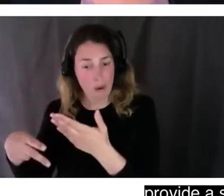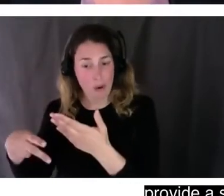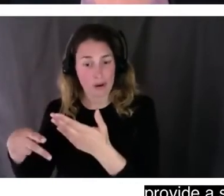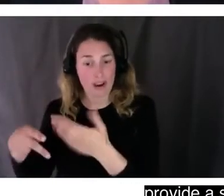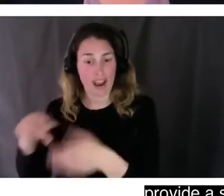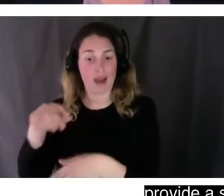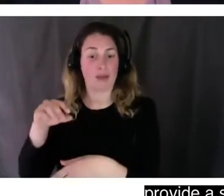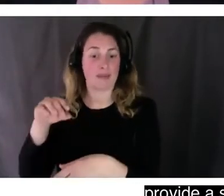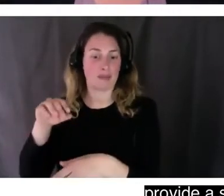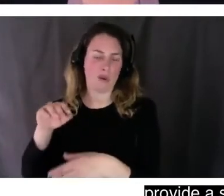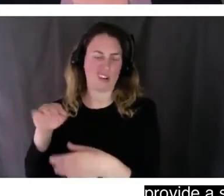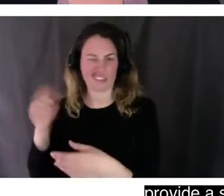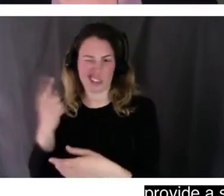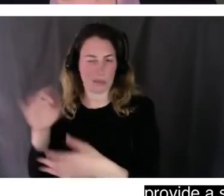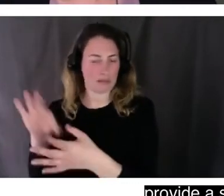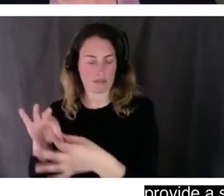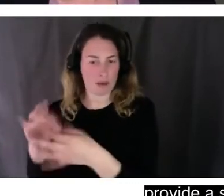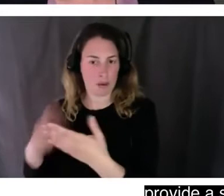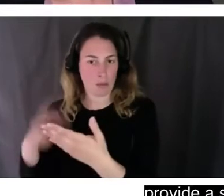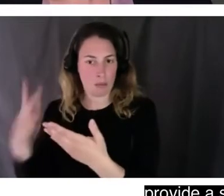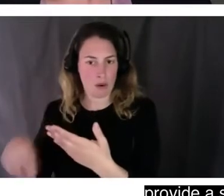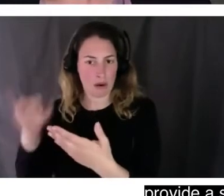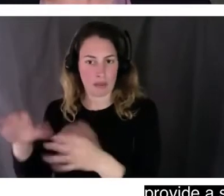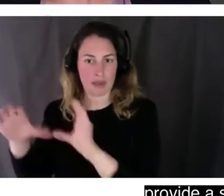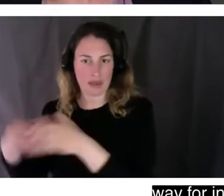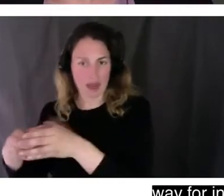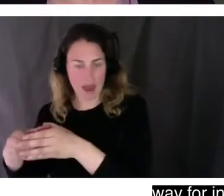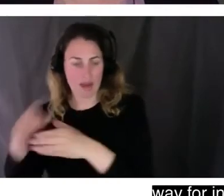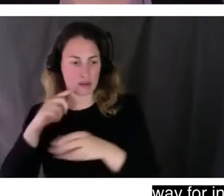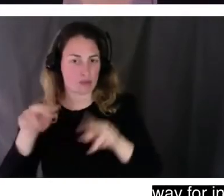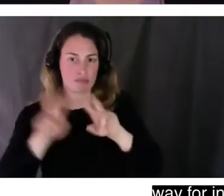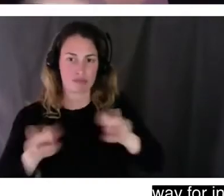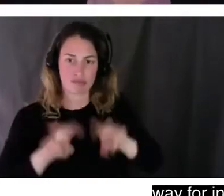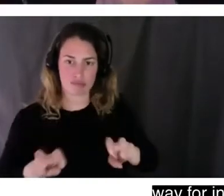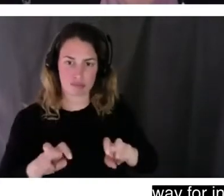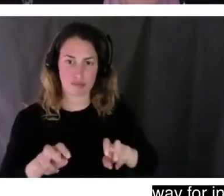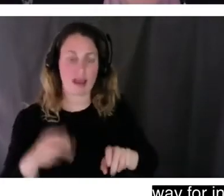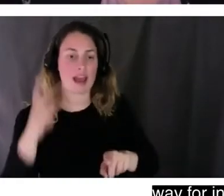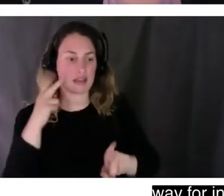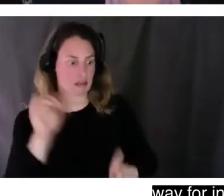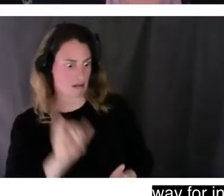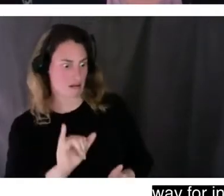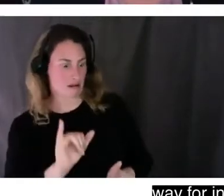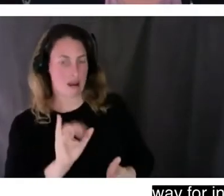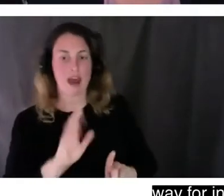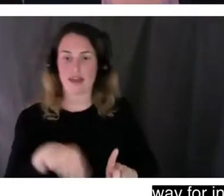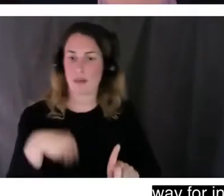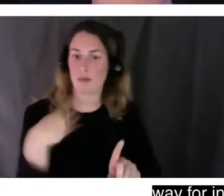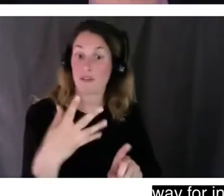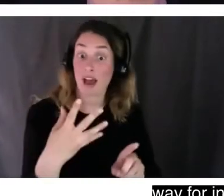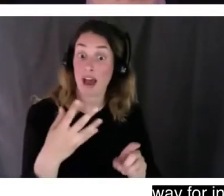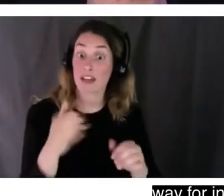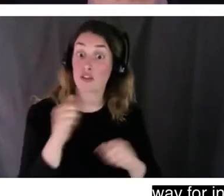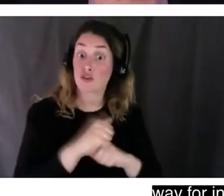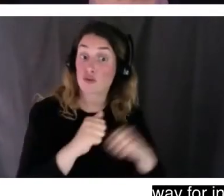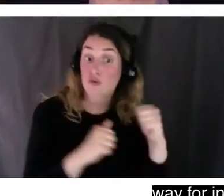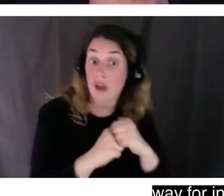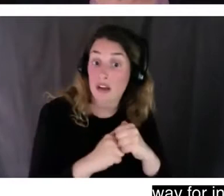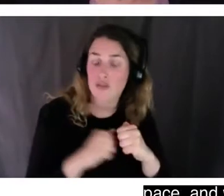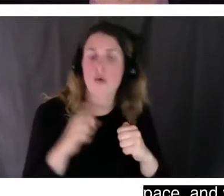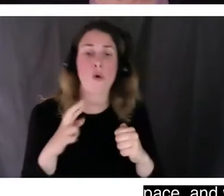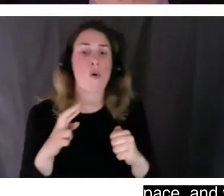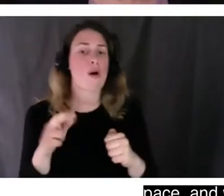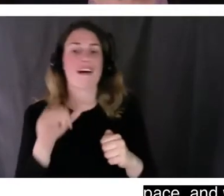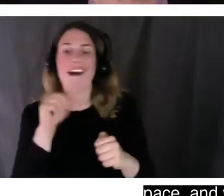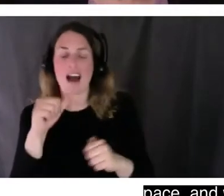provide a structured, or often unstructured, ways for individuals to thrive at their